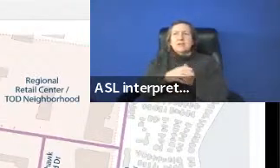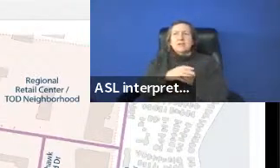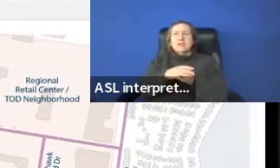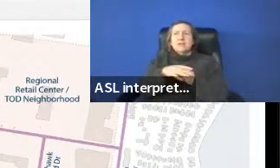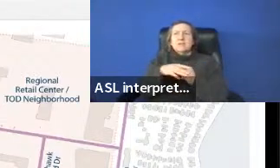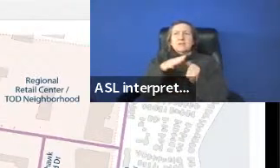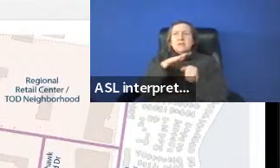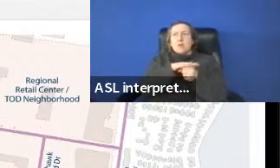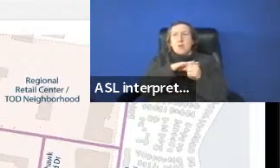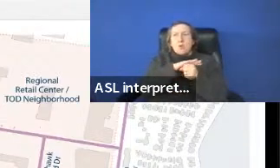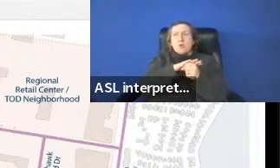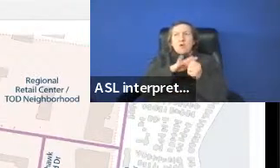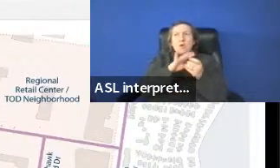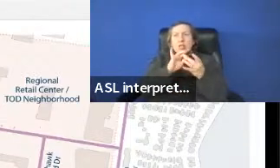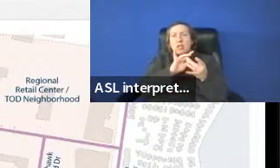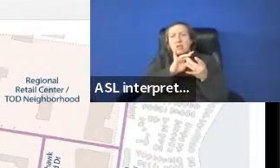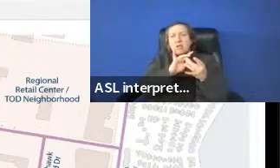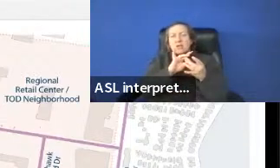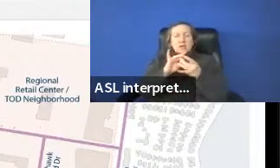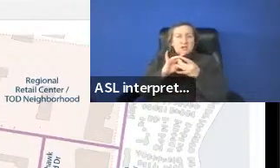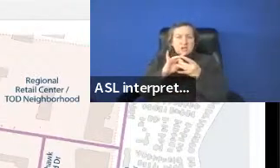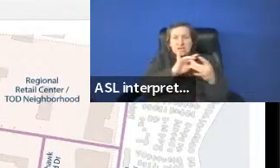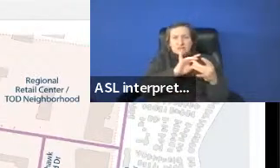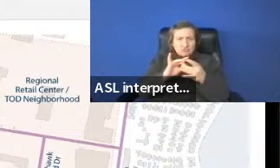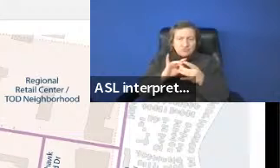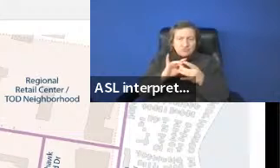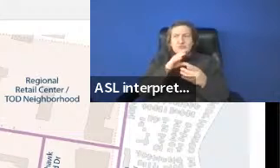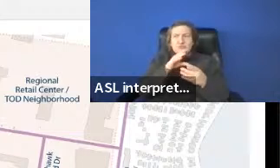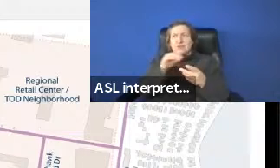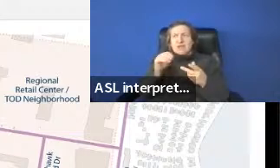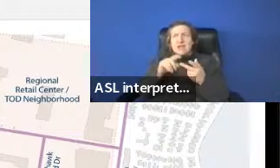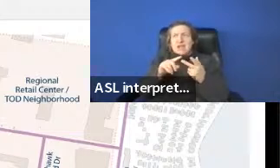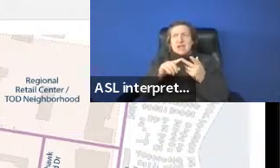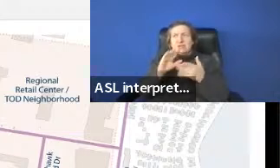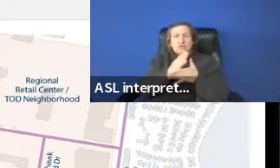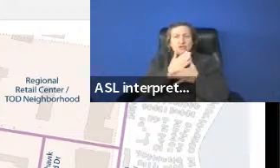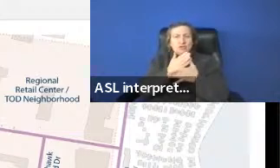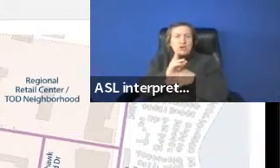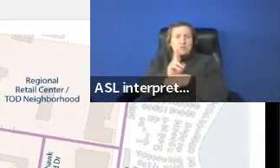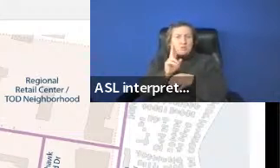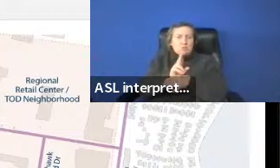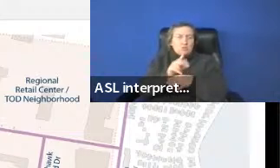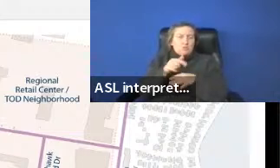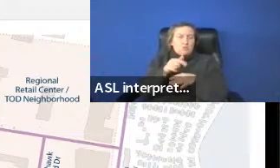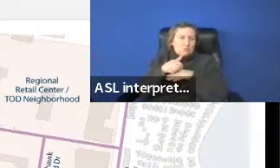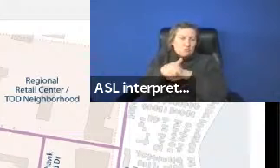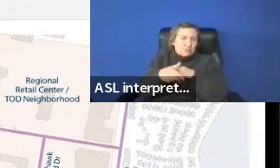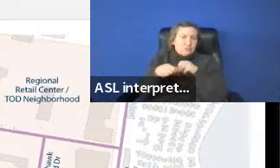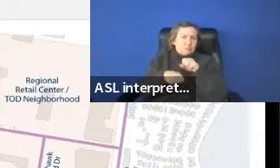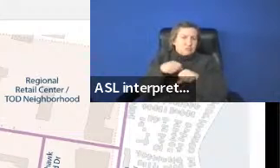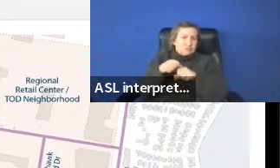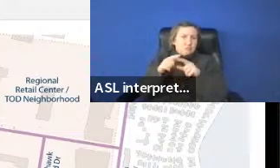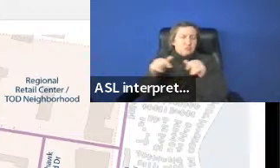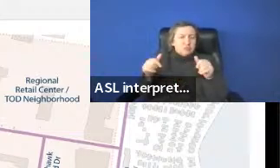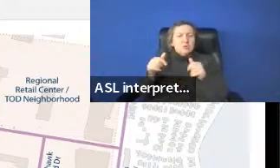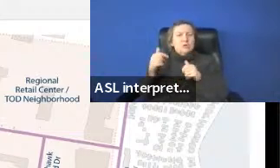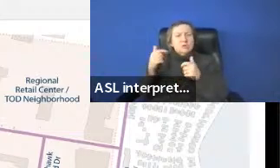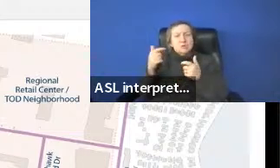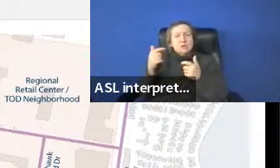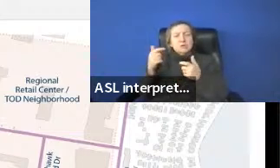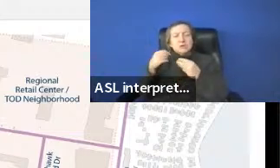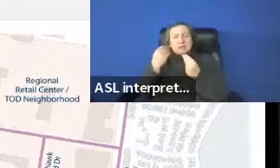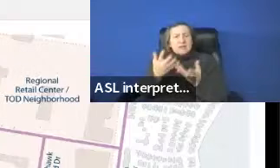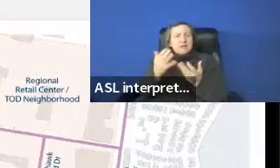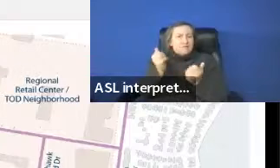local connectivity and this shared use path, so that we can give all of